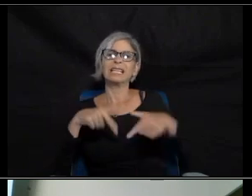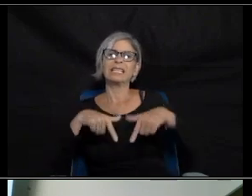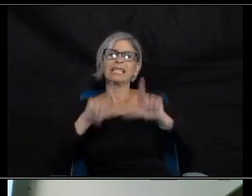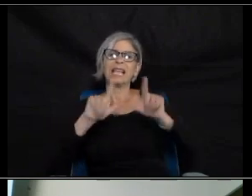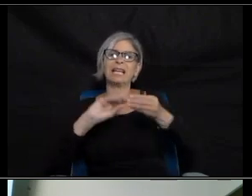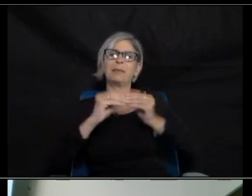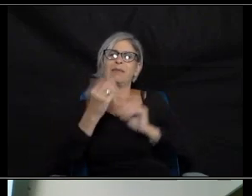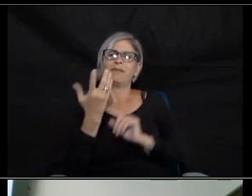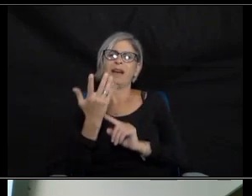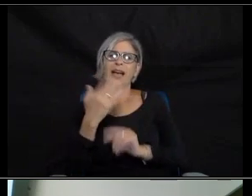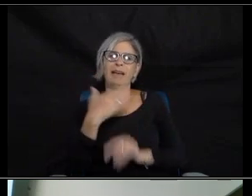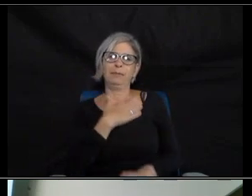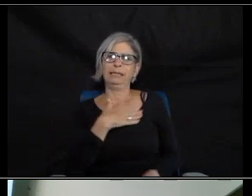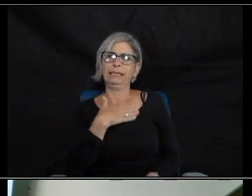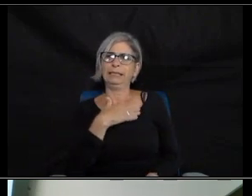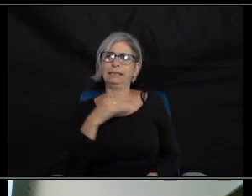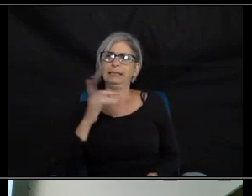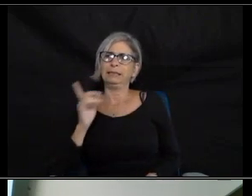please.